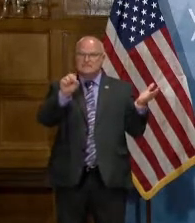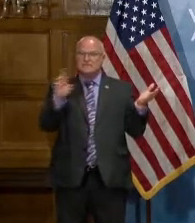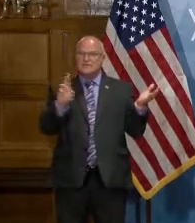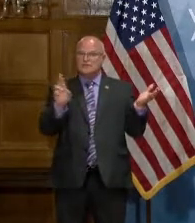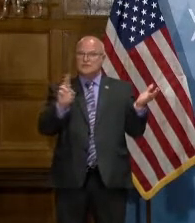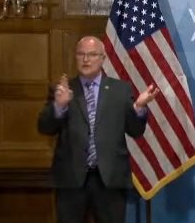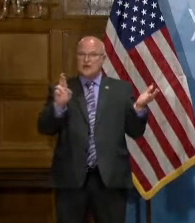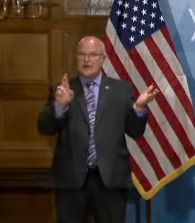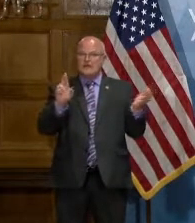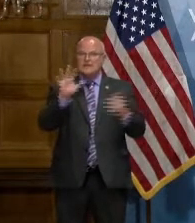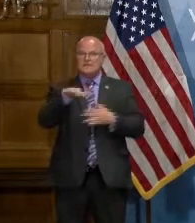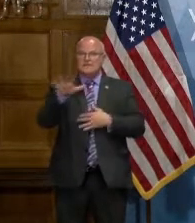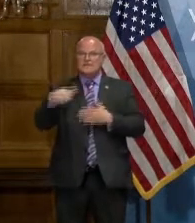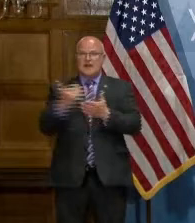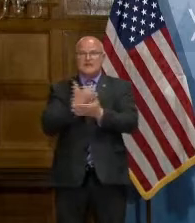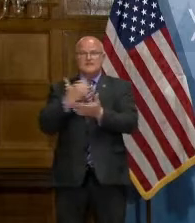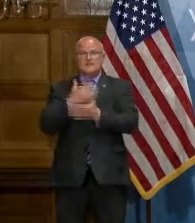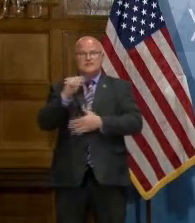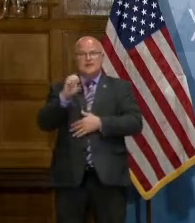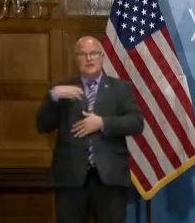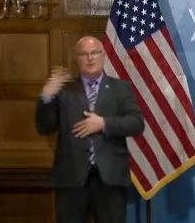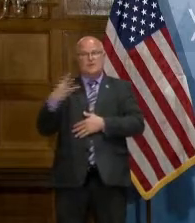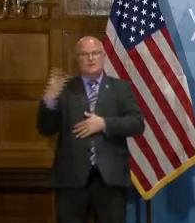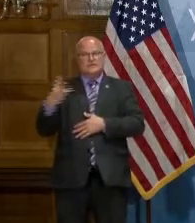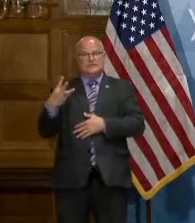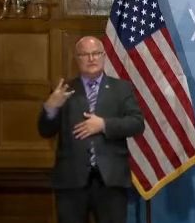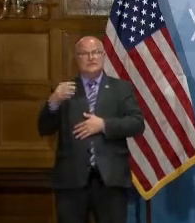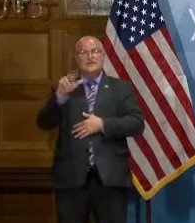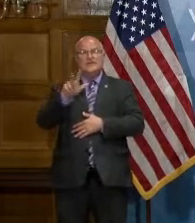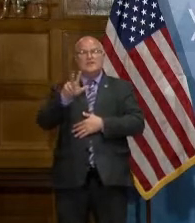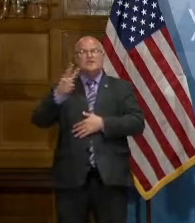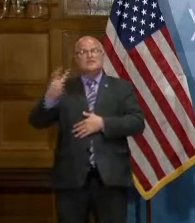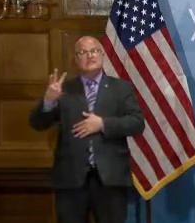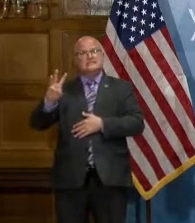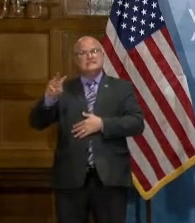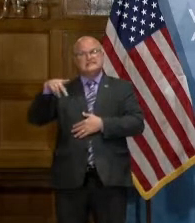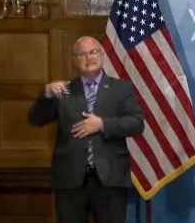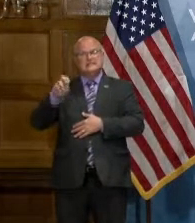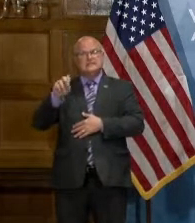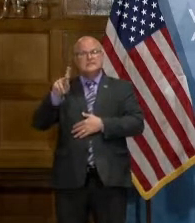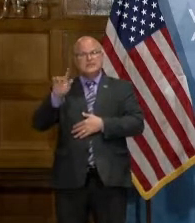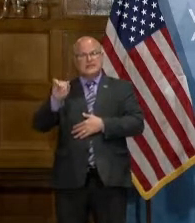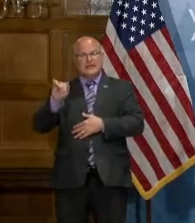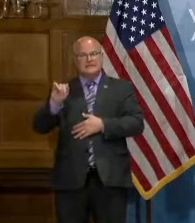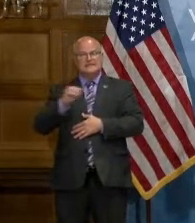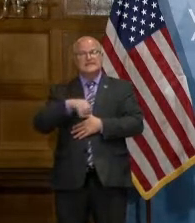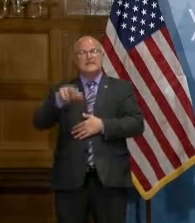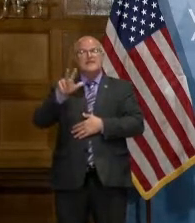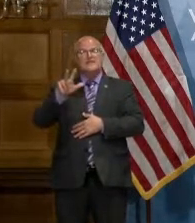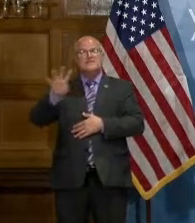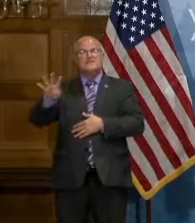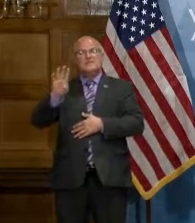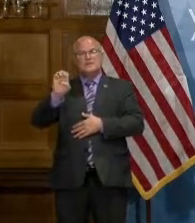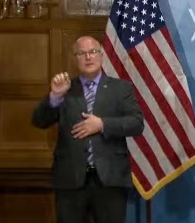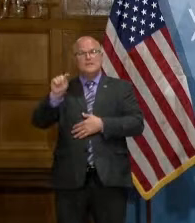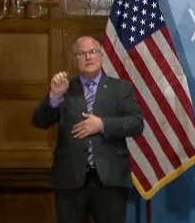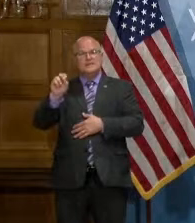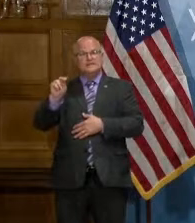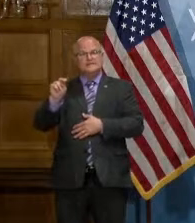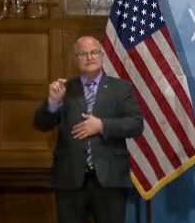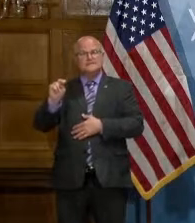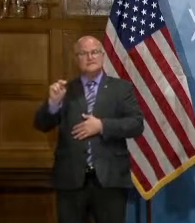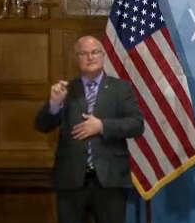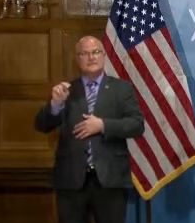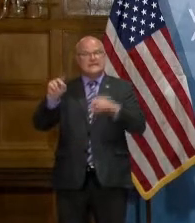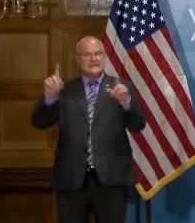side, 55 new cases in Washington County, 36 new cases in Pulaski, and 34 in Benton.